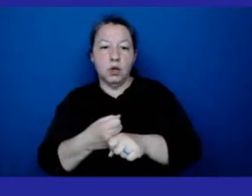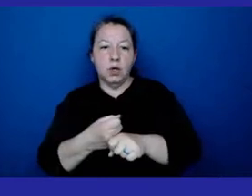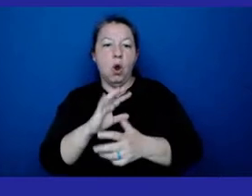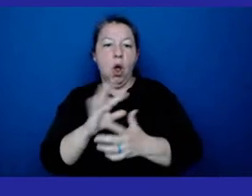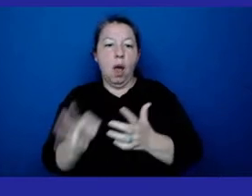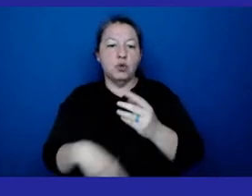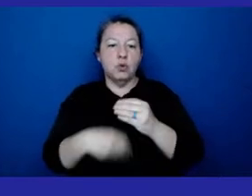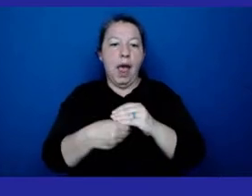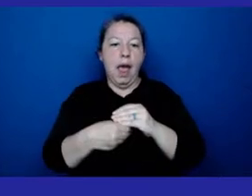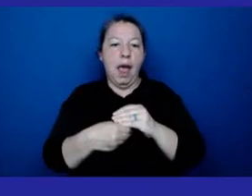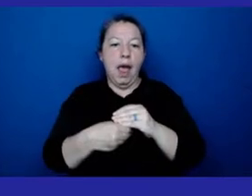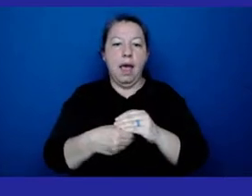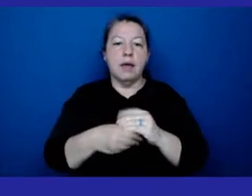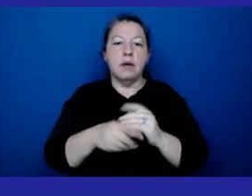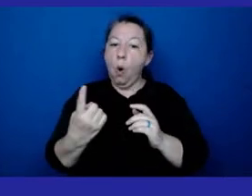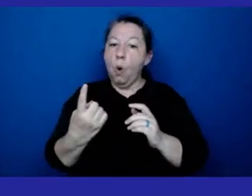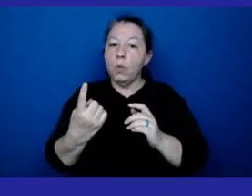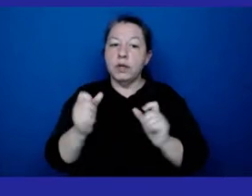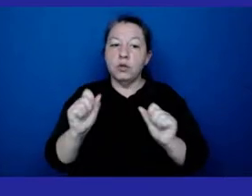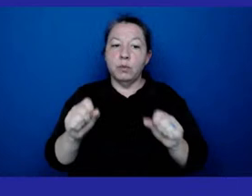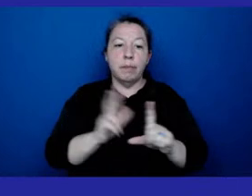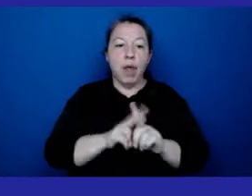an amount not to exceed